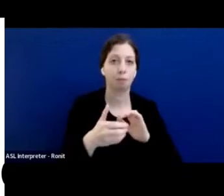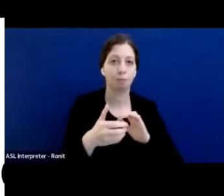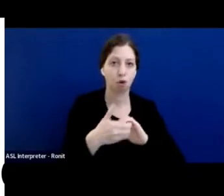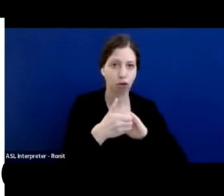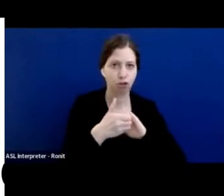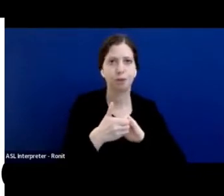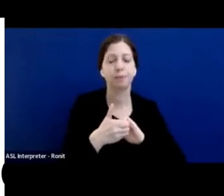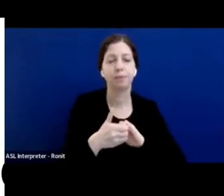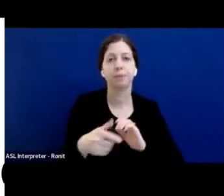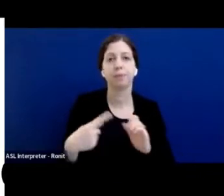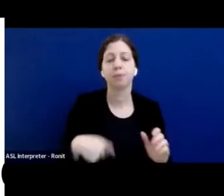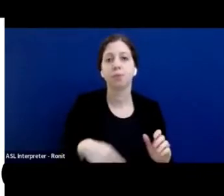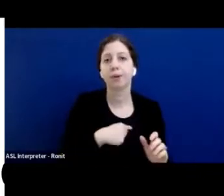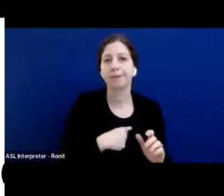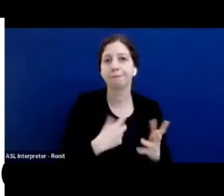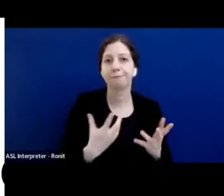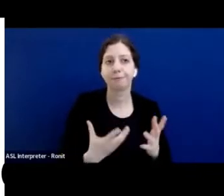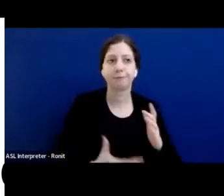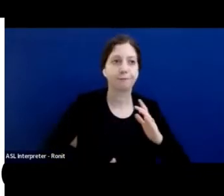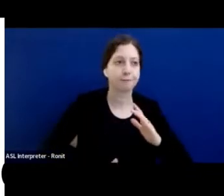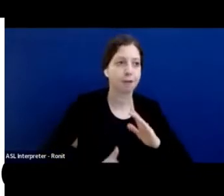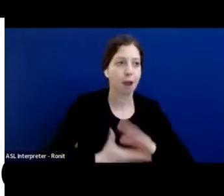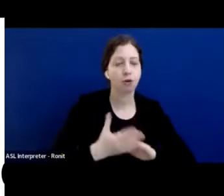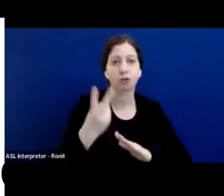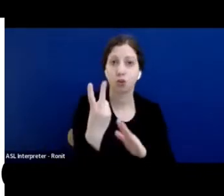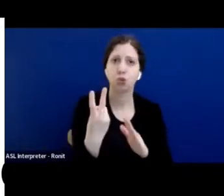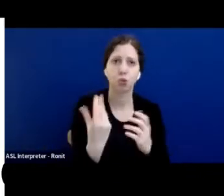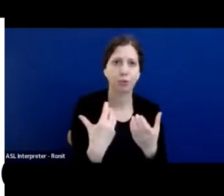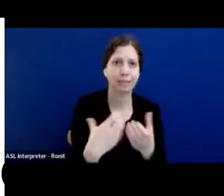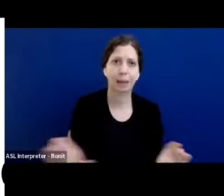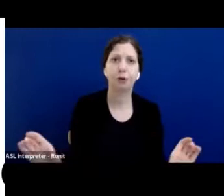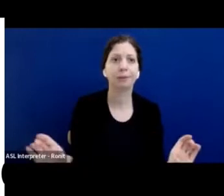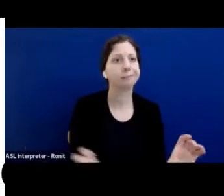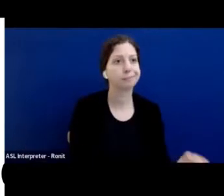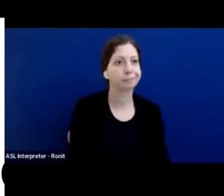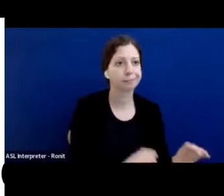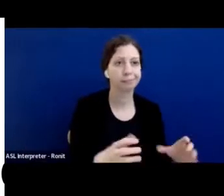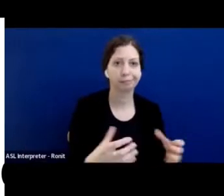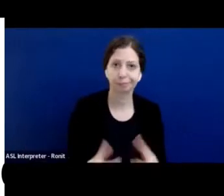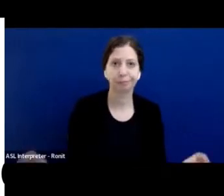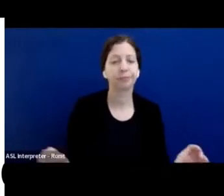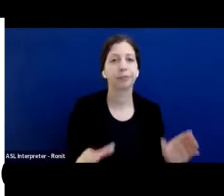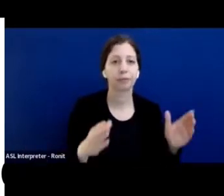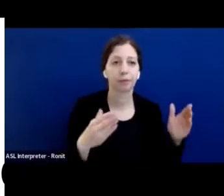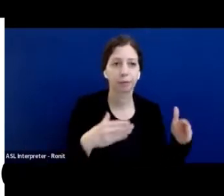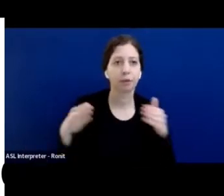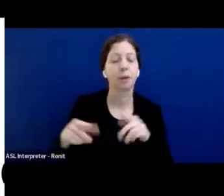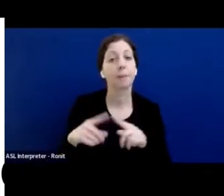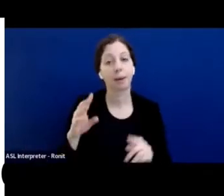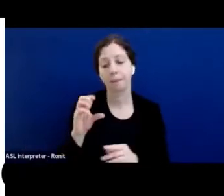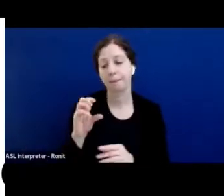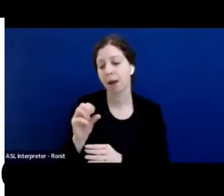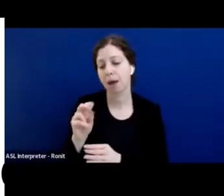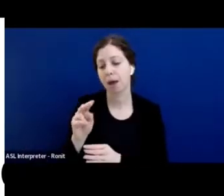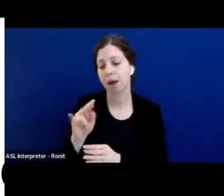think we've kind of operated in two very separate orbits and separate spheres. But I think, as Monica was excited